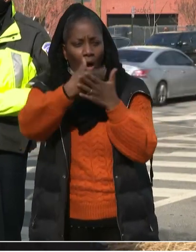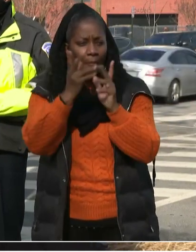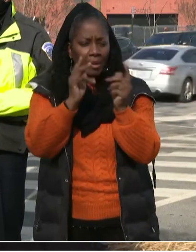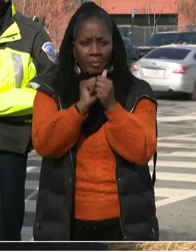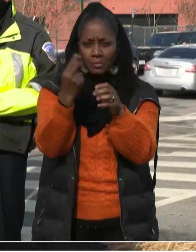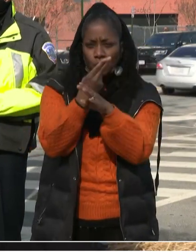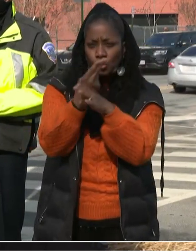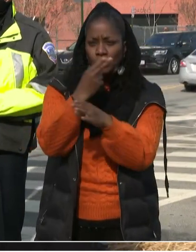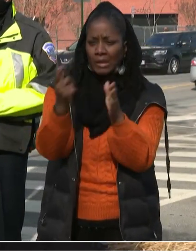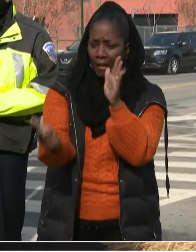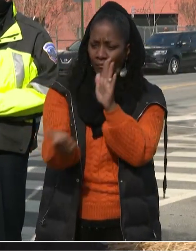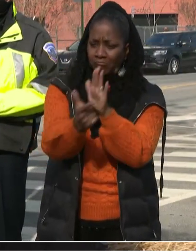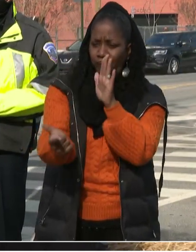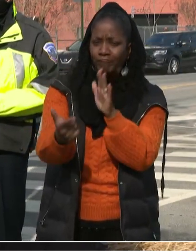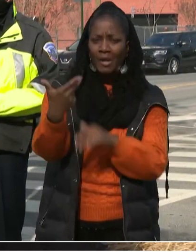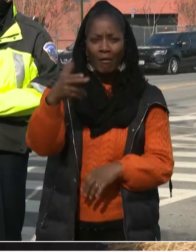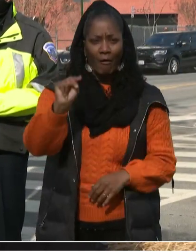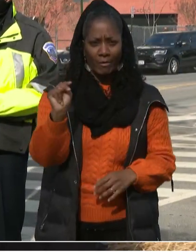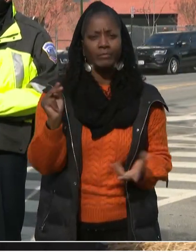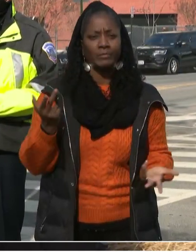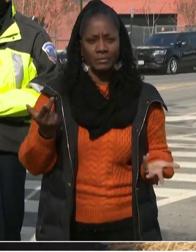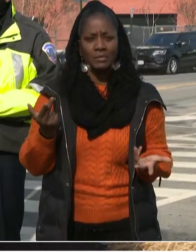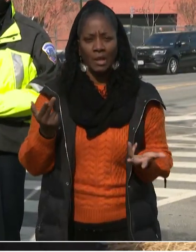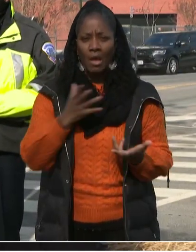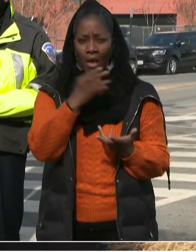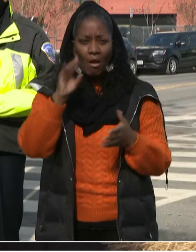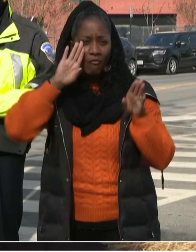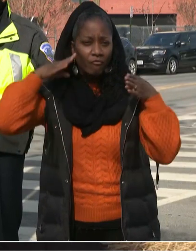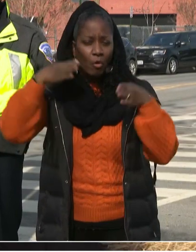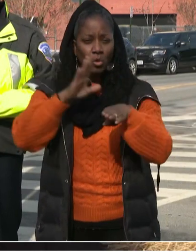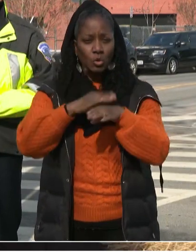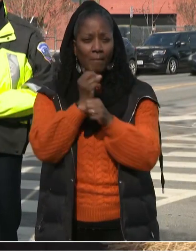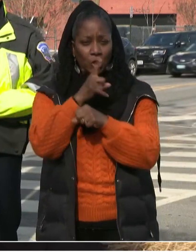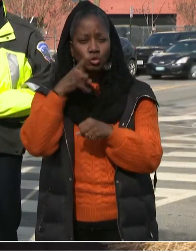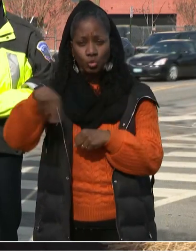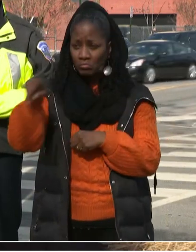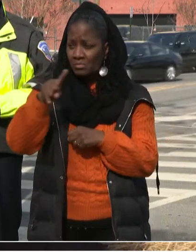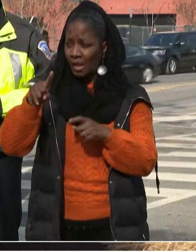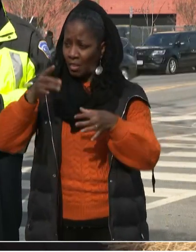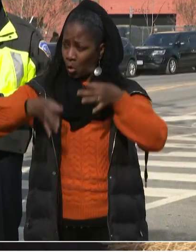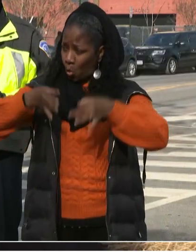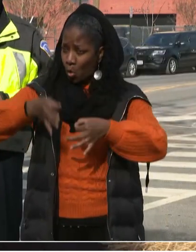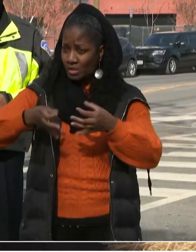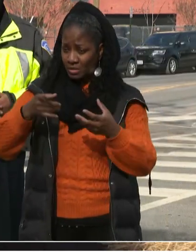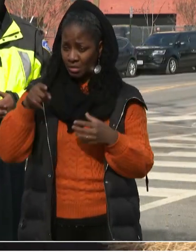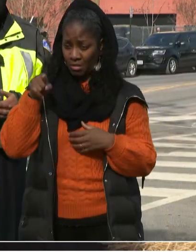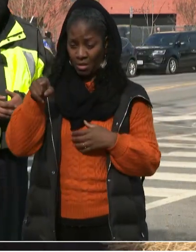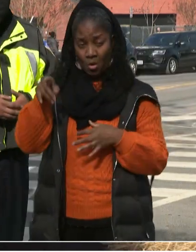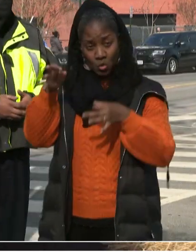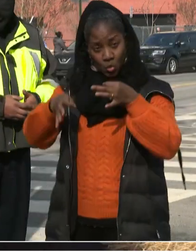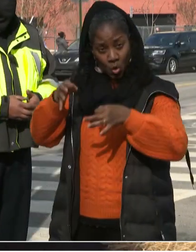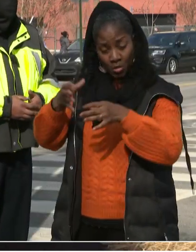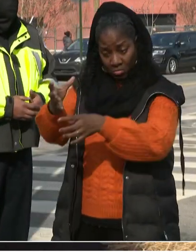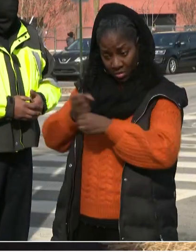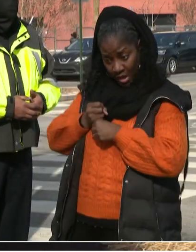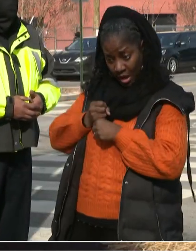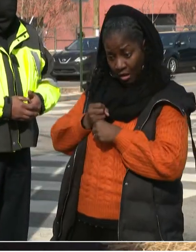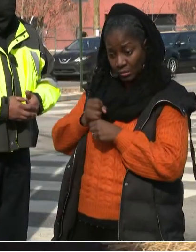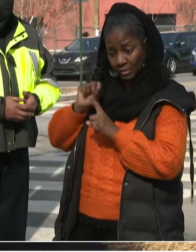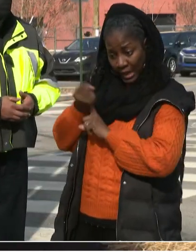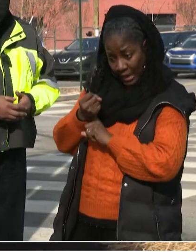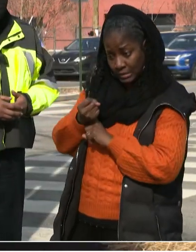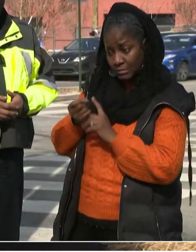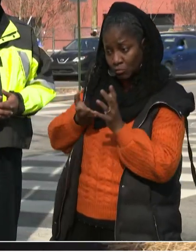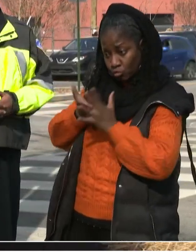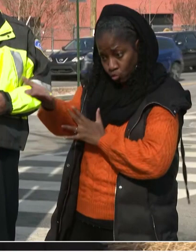an illegal gun, and a focus on making sure that the courts are getting those cases through, and